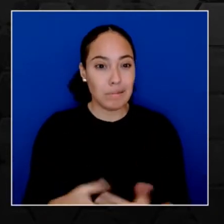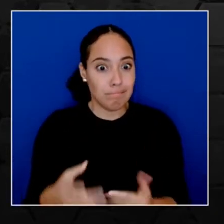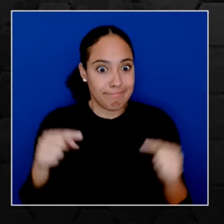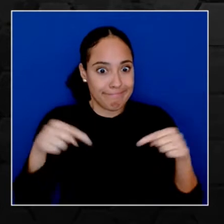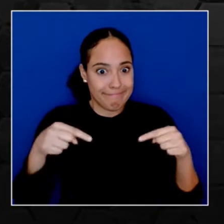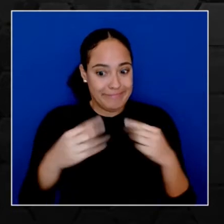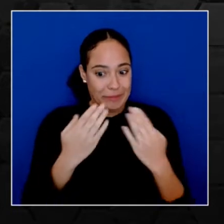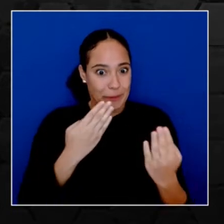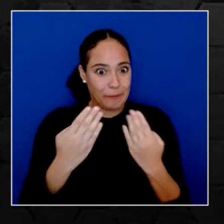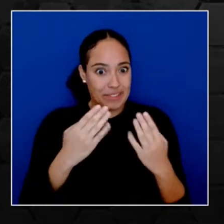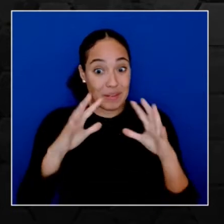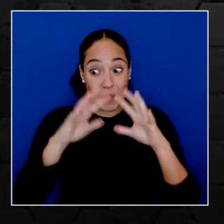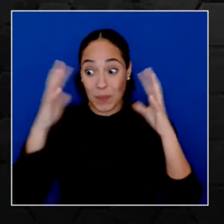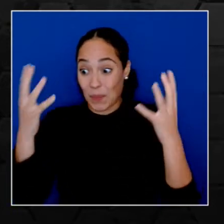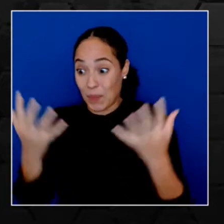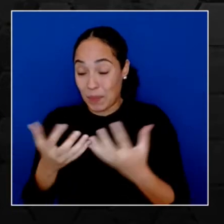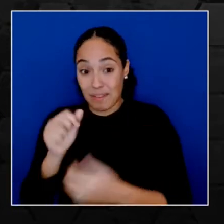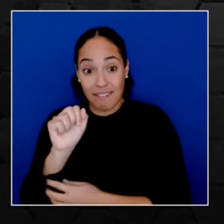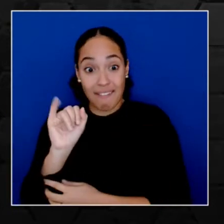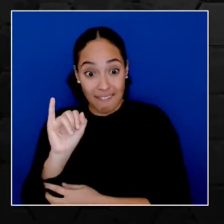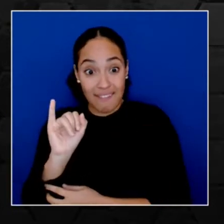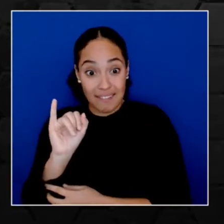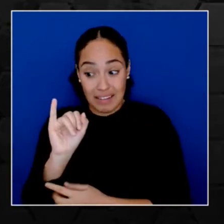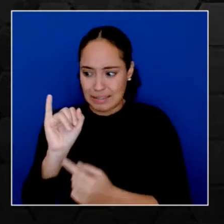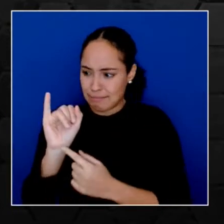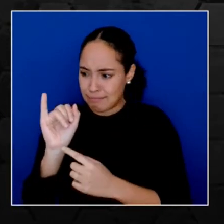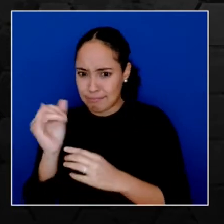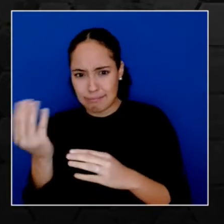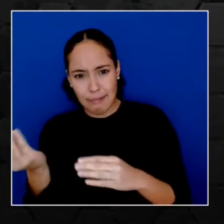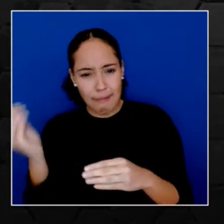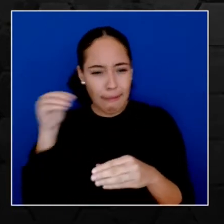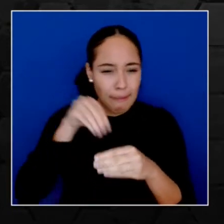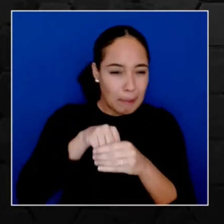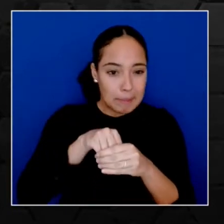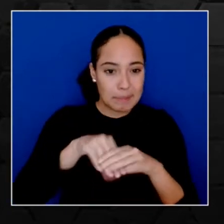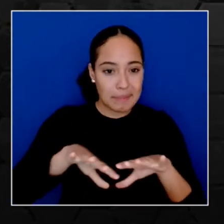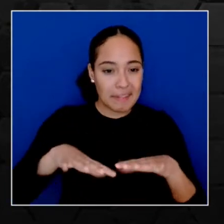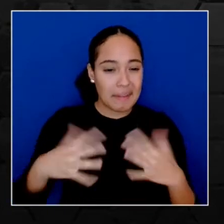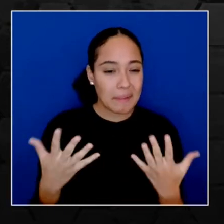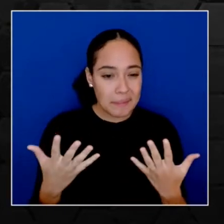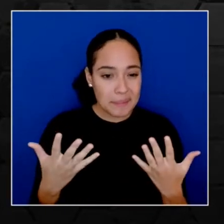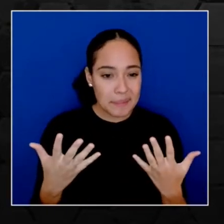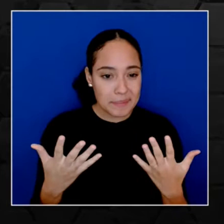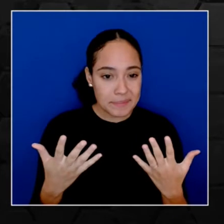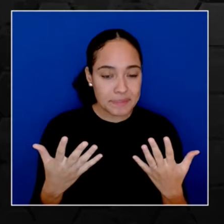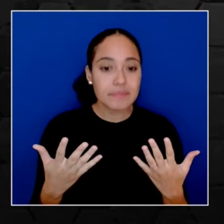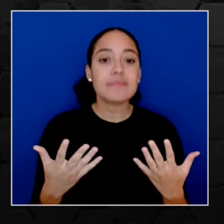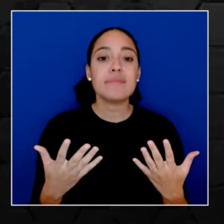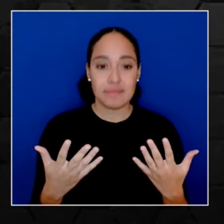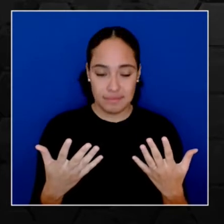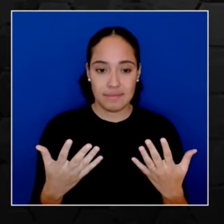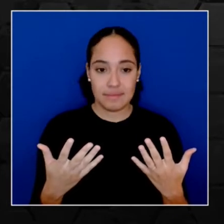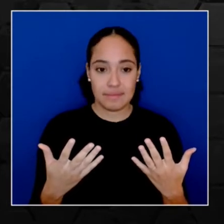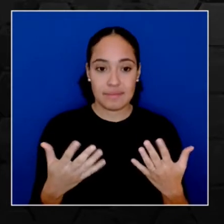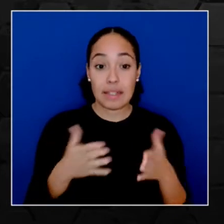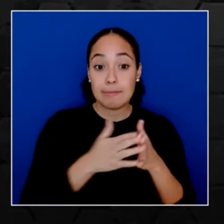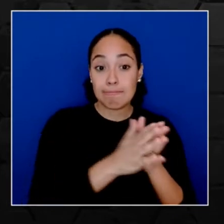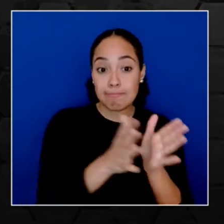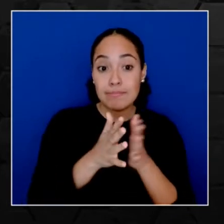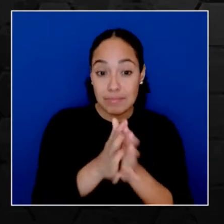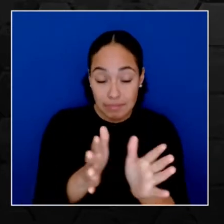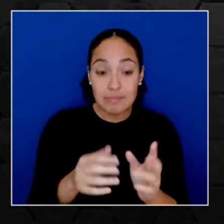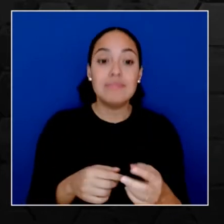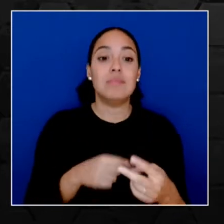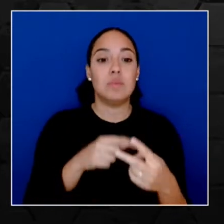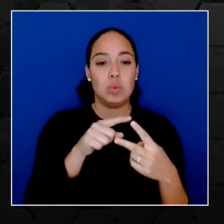So where does AI come in? To answer that, let me give two scenarios, which is why can't a well-developed